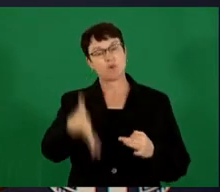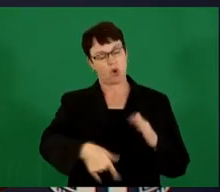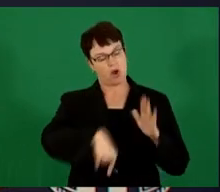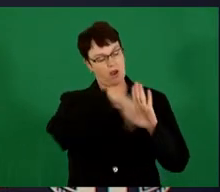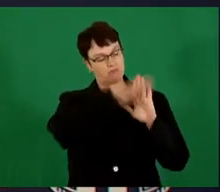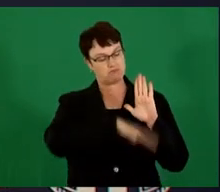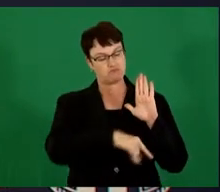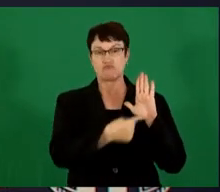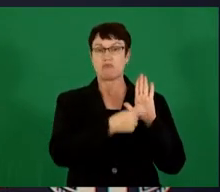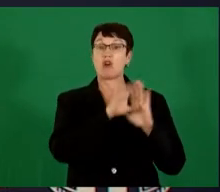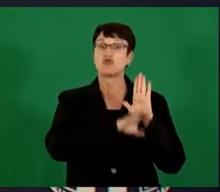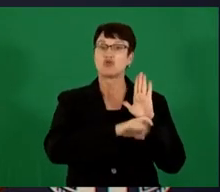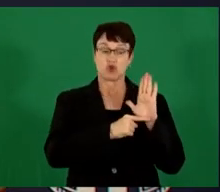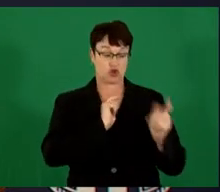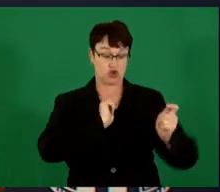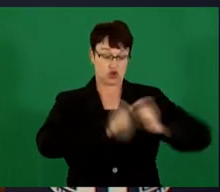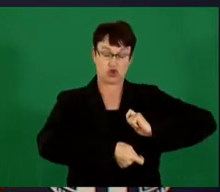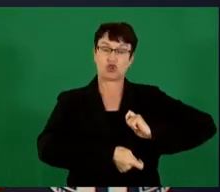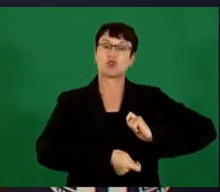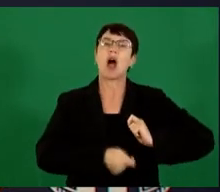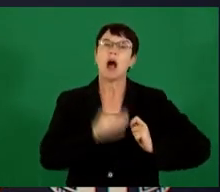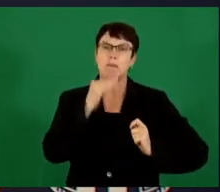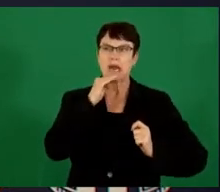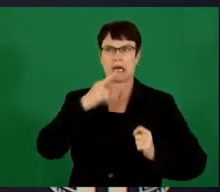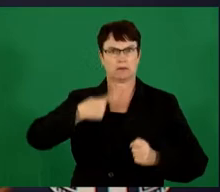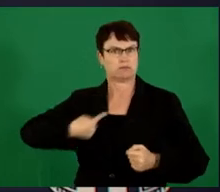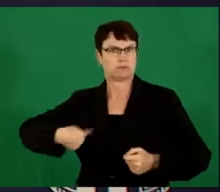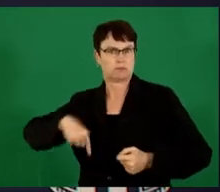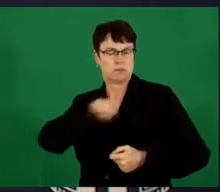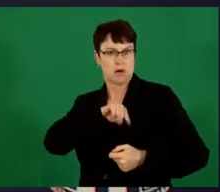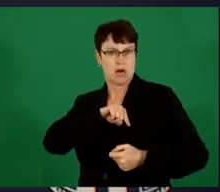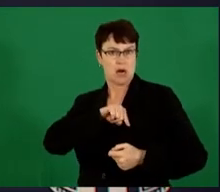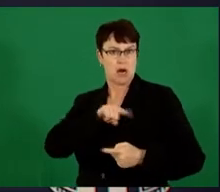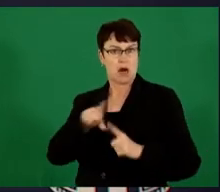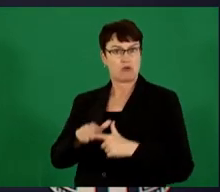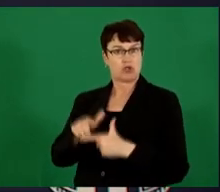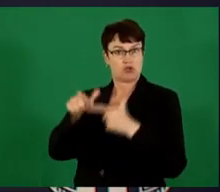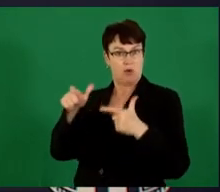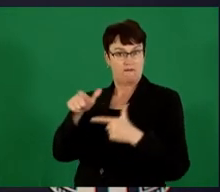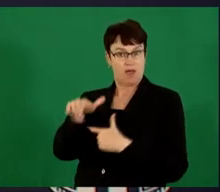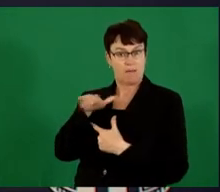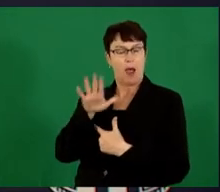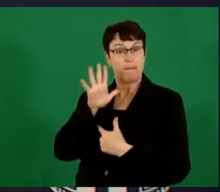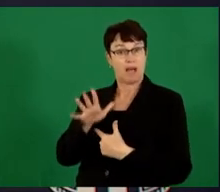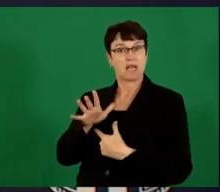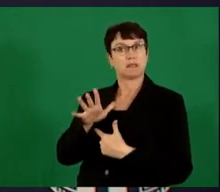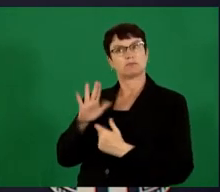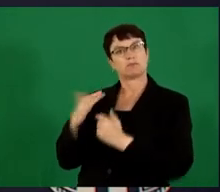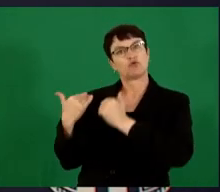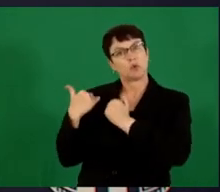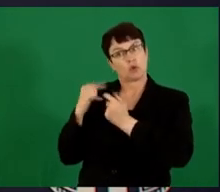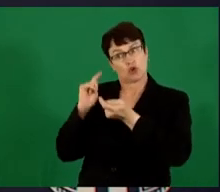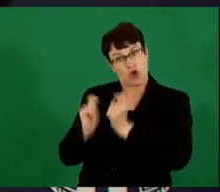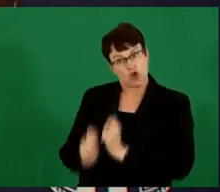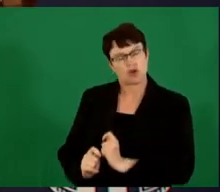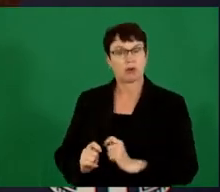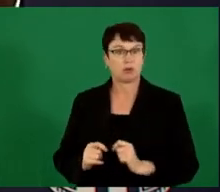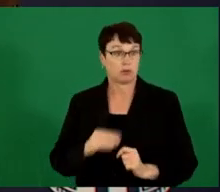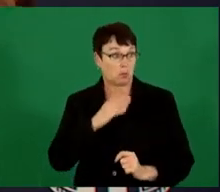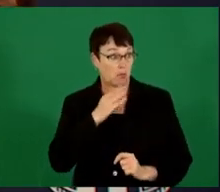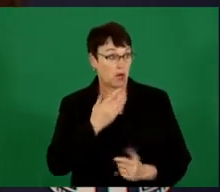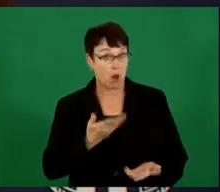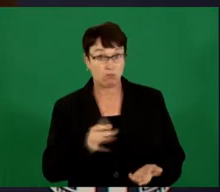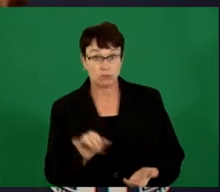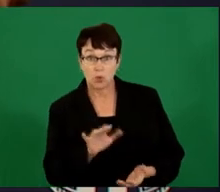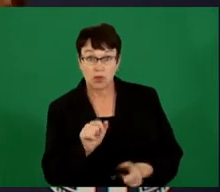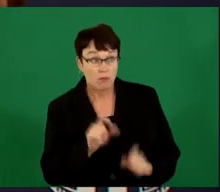have a different mandate to the Reserve Bank than the one that is in the constitution, well, I guess that is what the people of